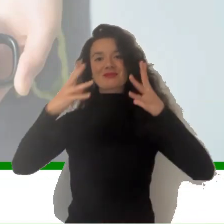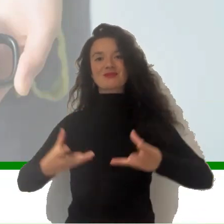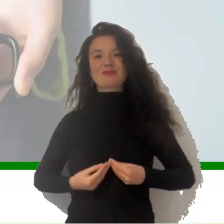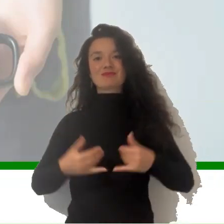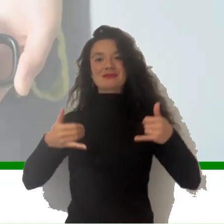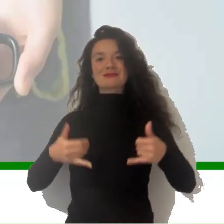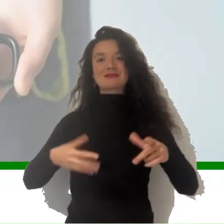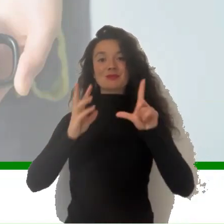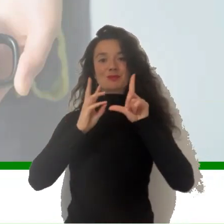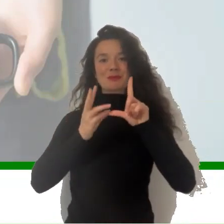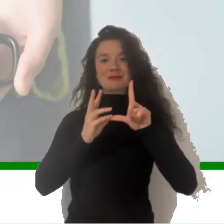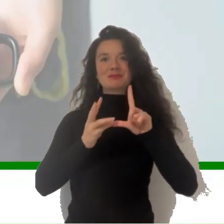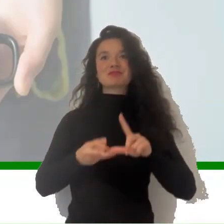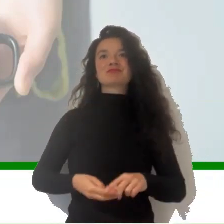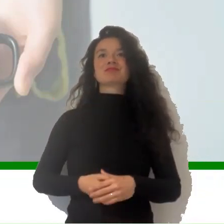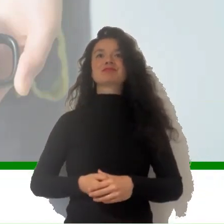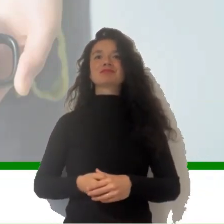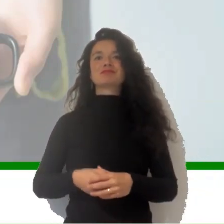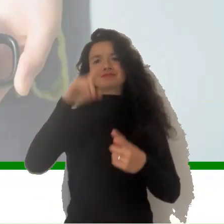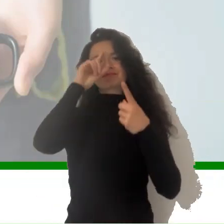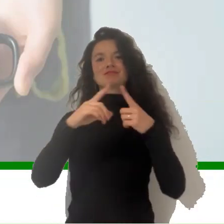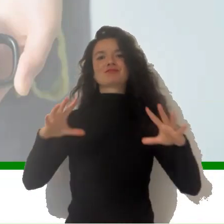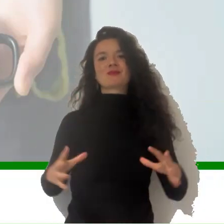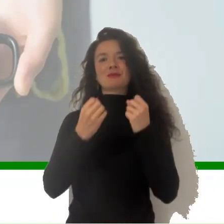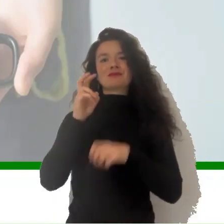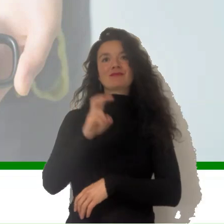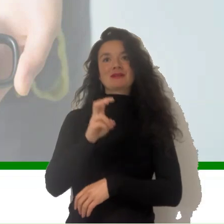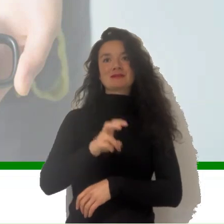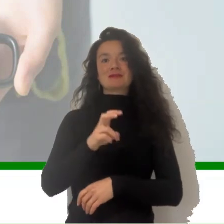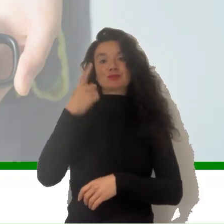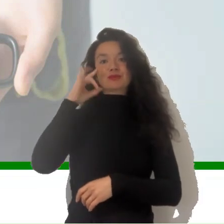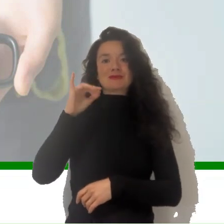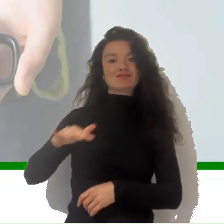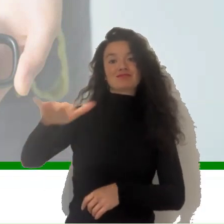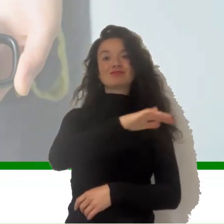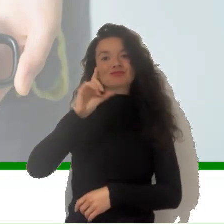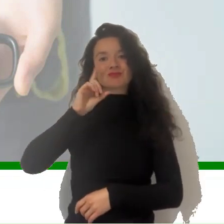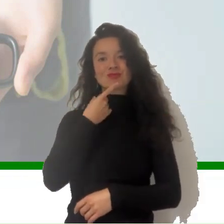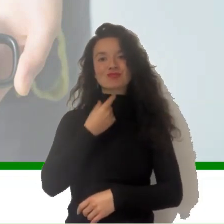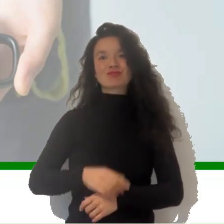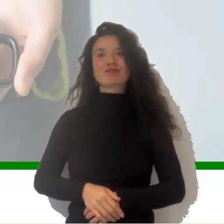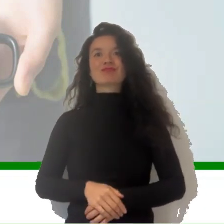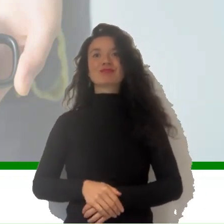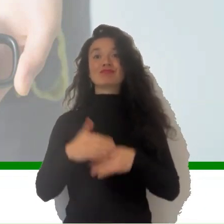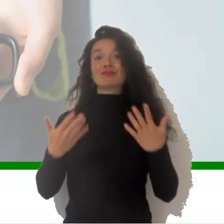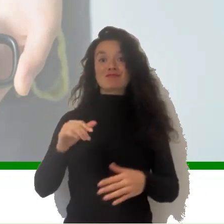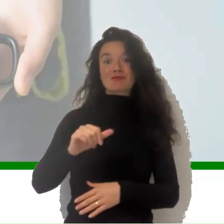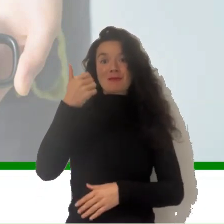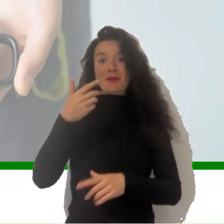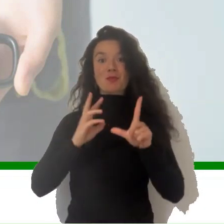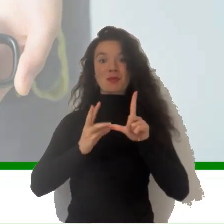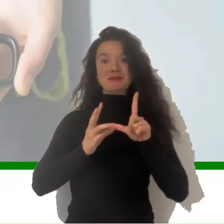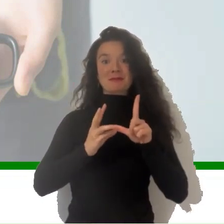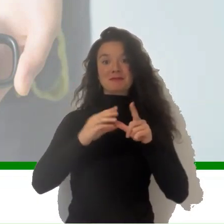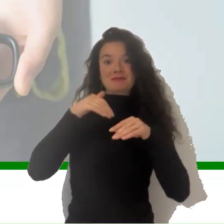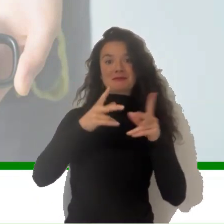Hello and welcome to the Green Skills for Dev webinar series. This is the first webinar of the series and we are pleased to have you with